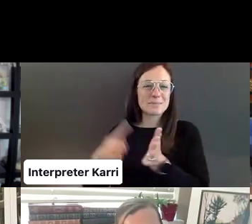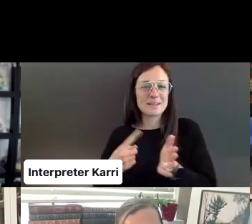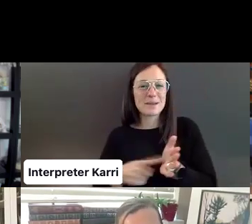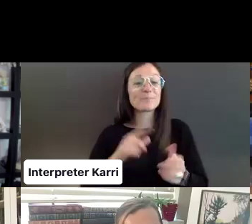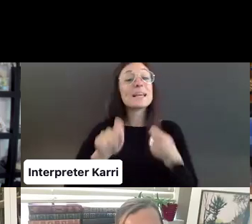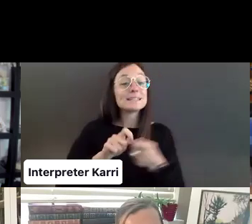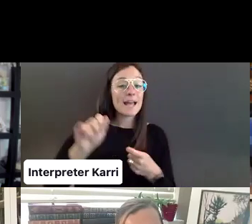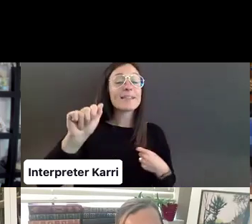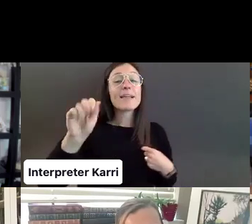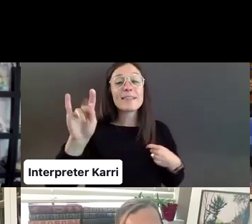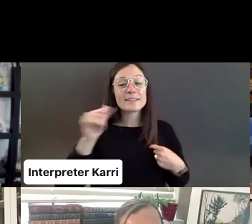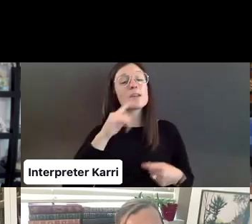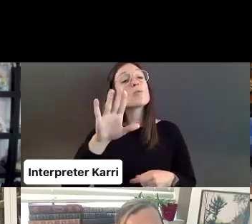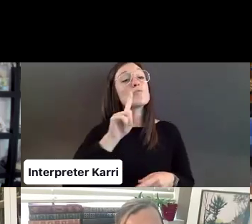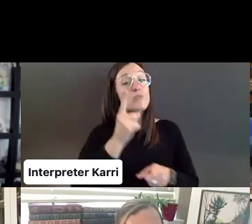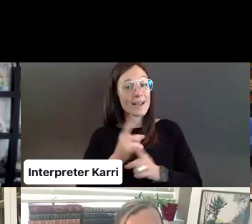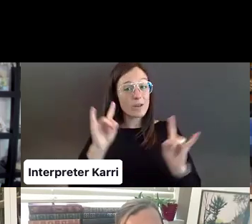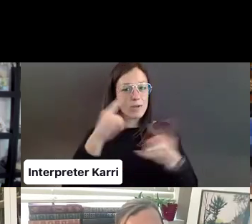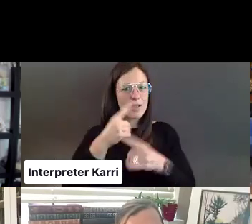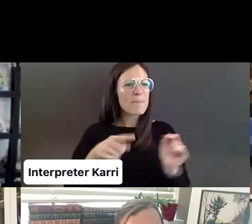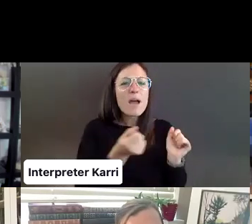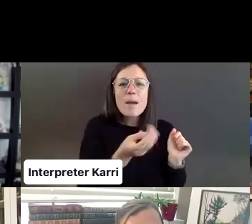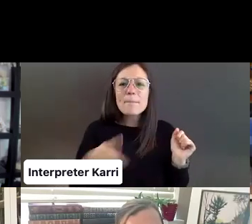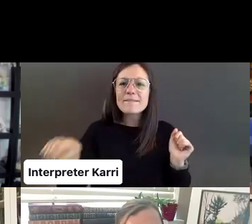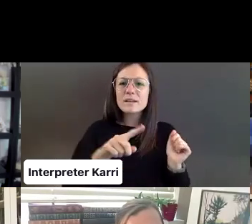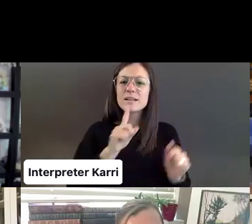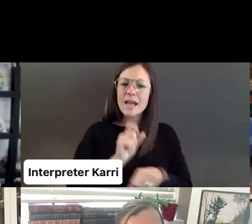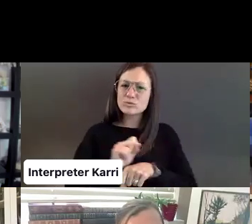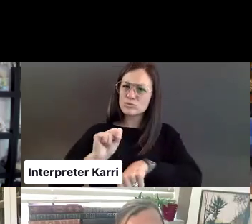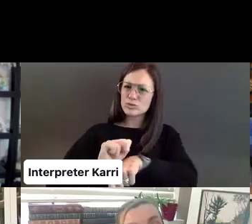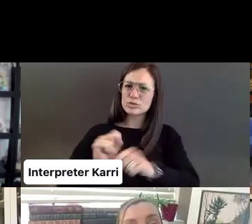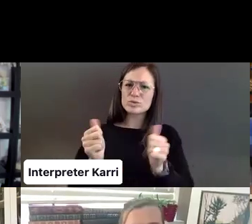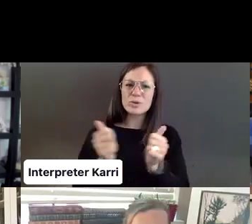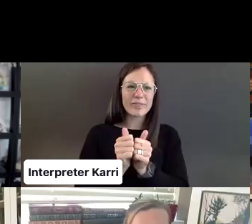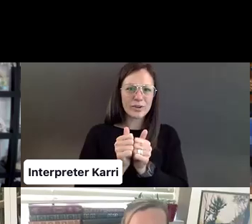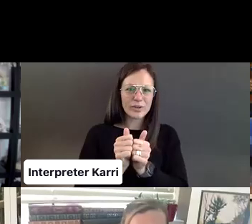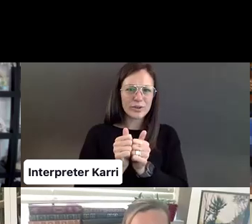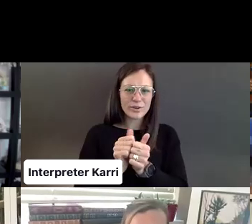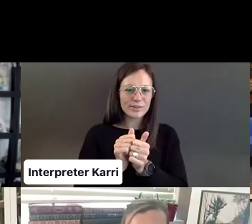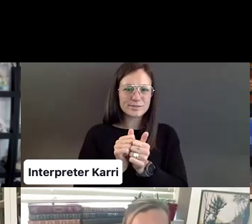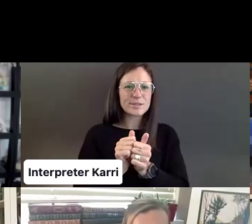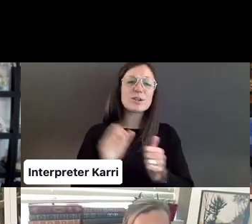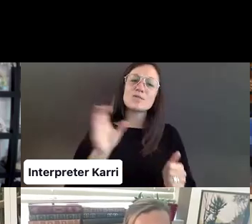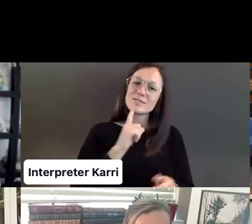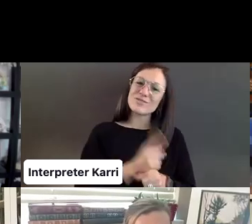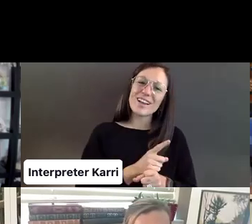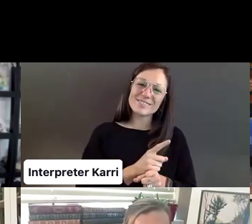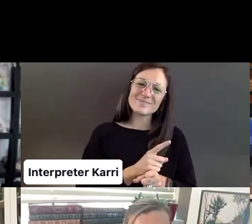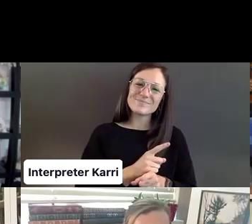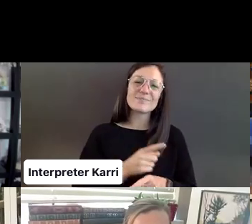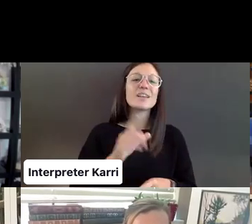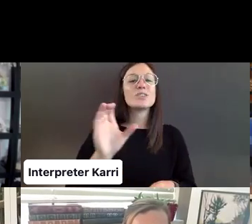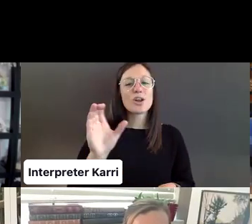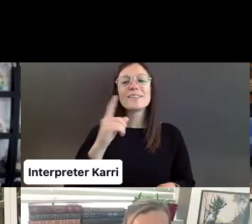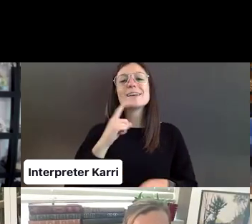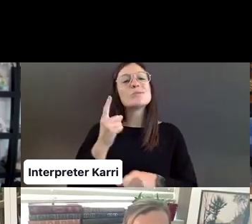But ironically, like so few of us have actually worked together Right. on the show. Have you,